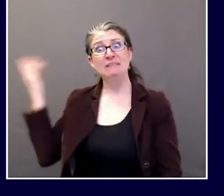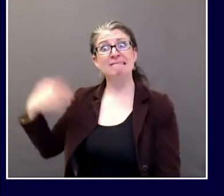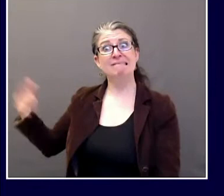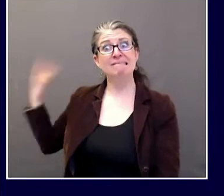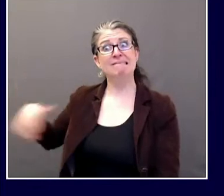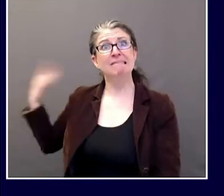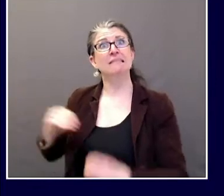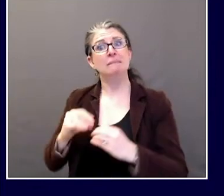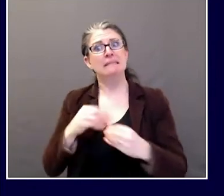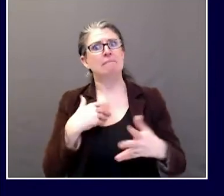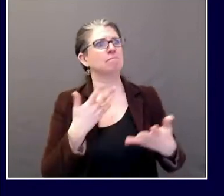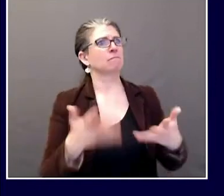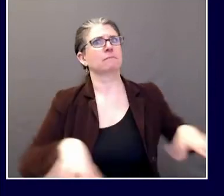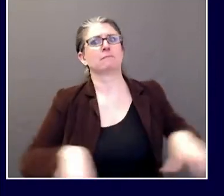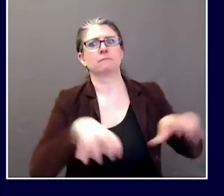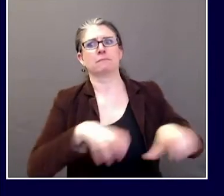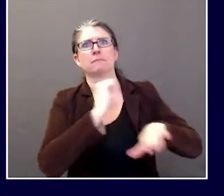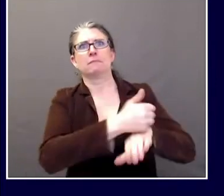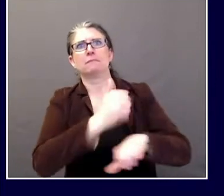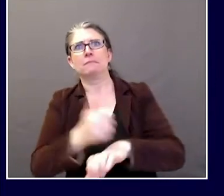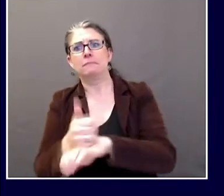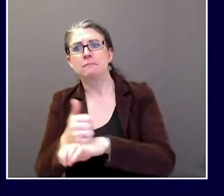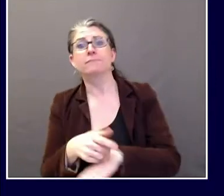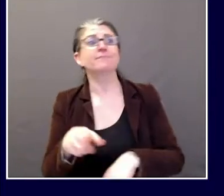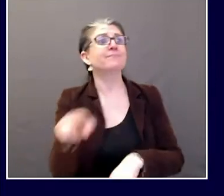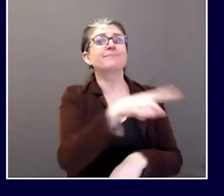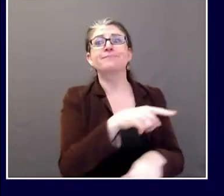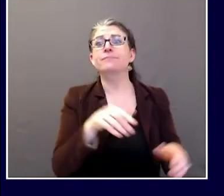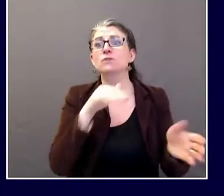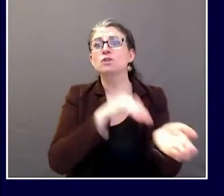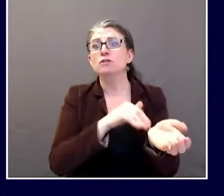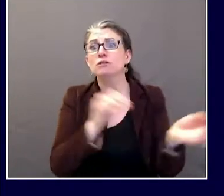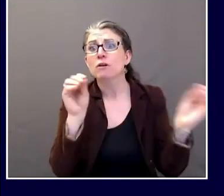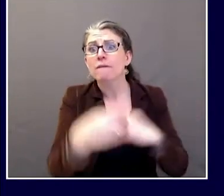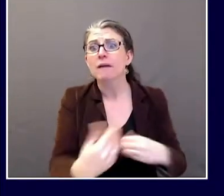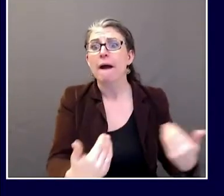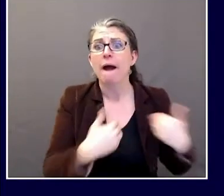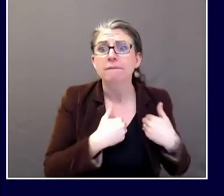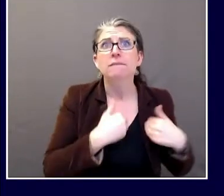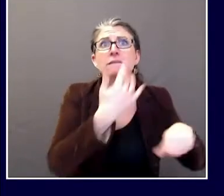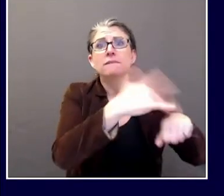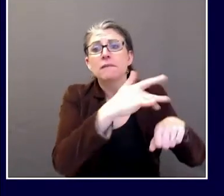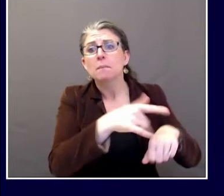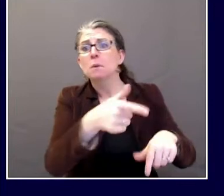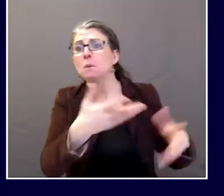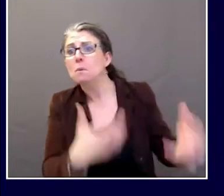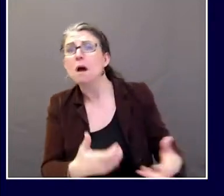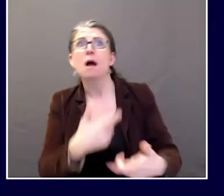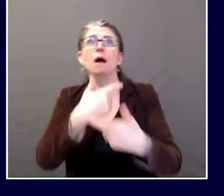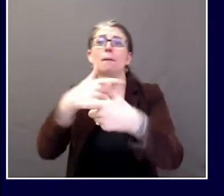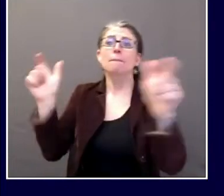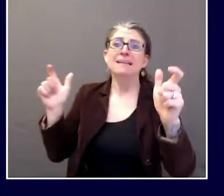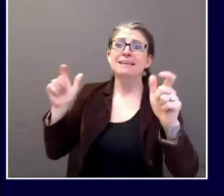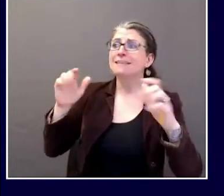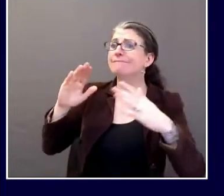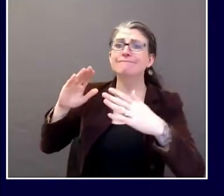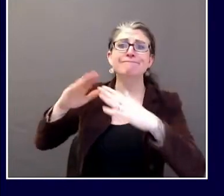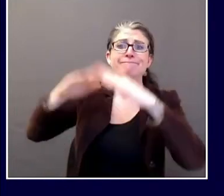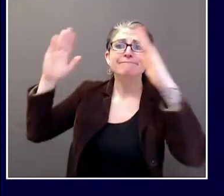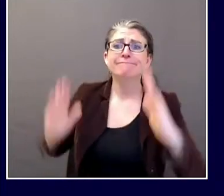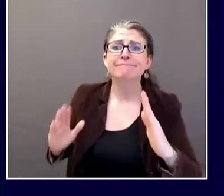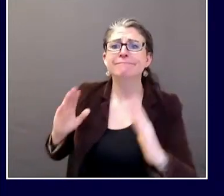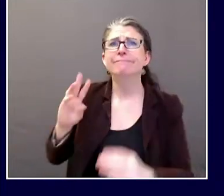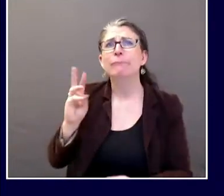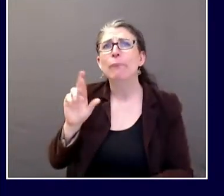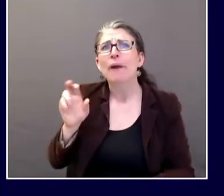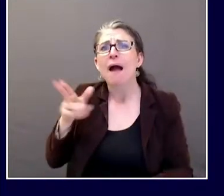we're focusing on places that can get as many shots into arms. Maybe that's a large throughput public-facing site. Maybe it's, again, a